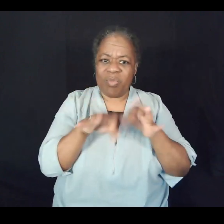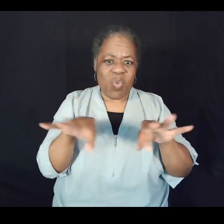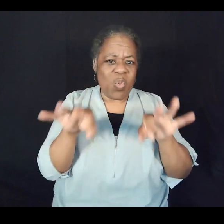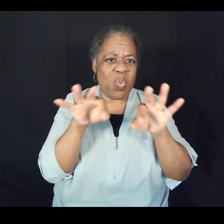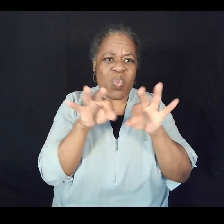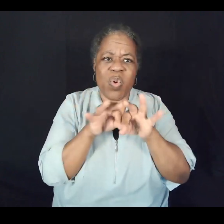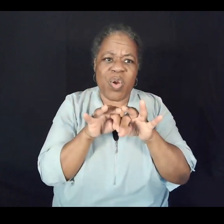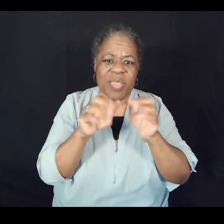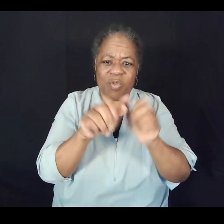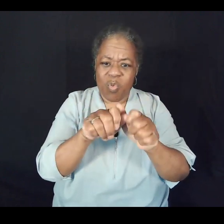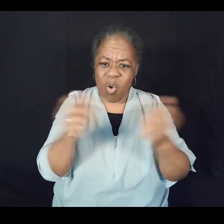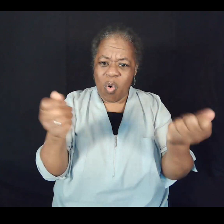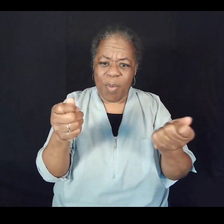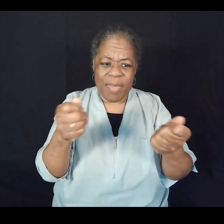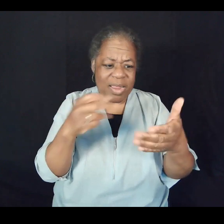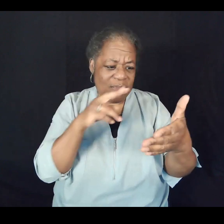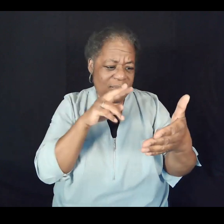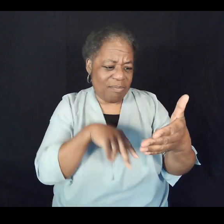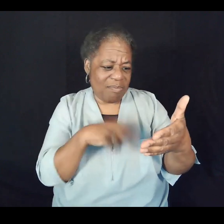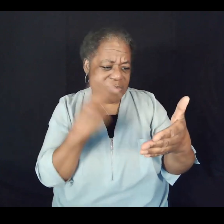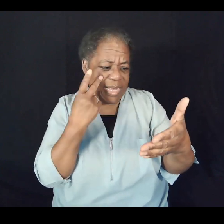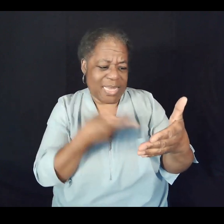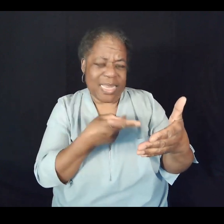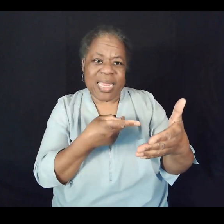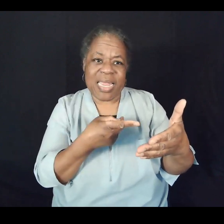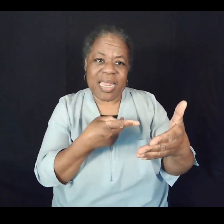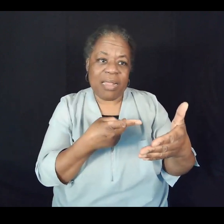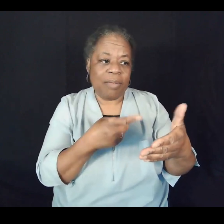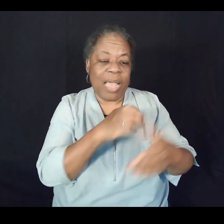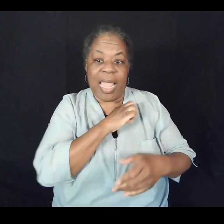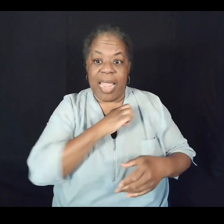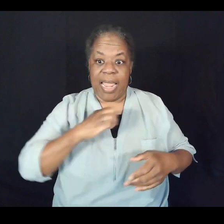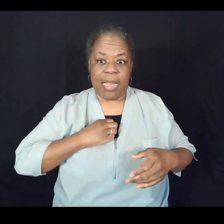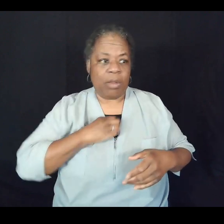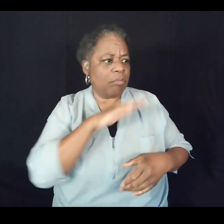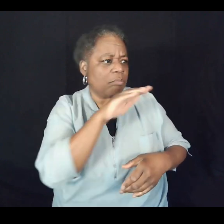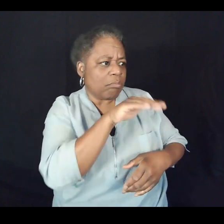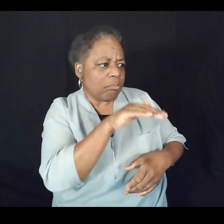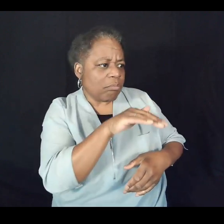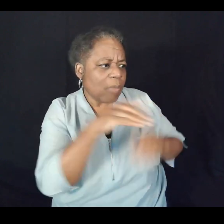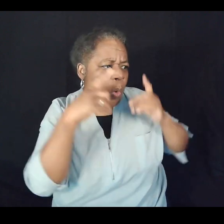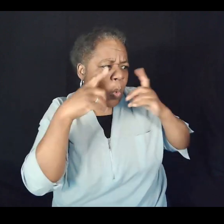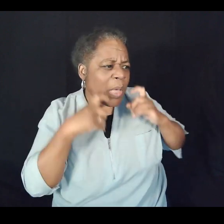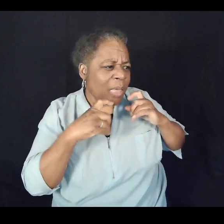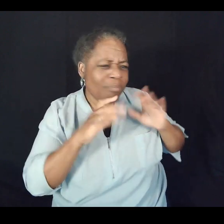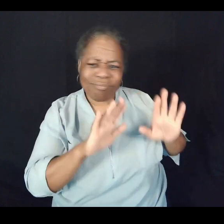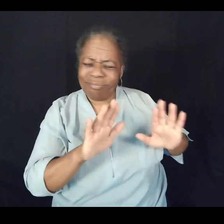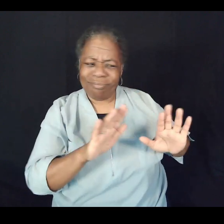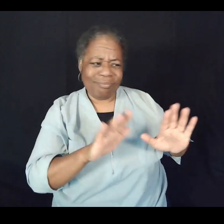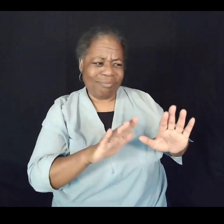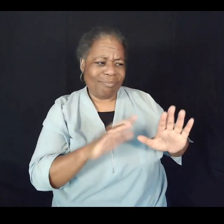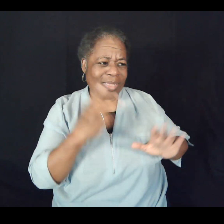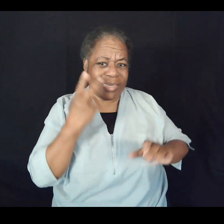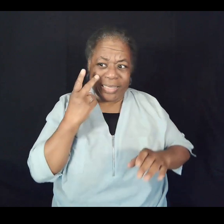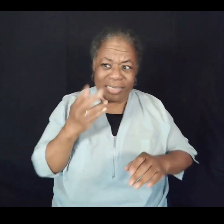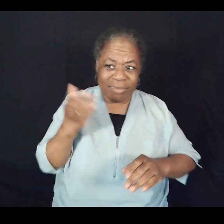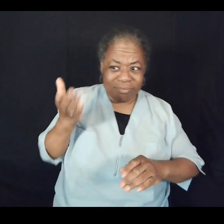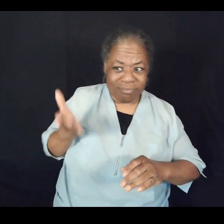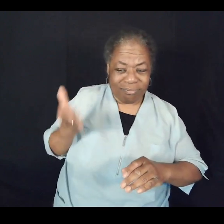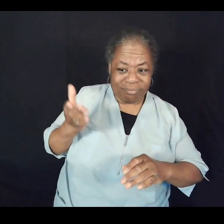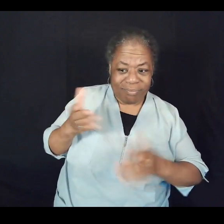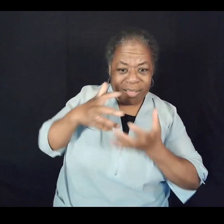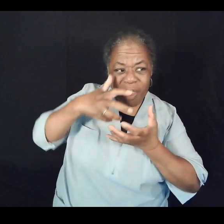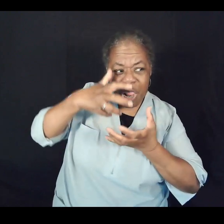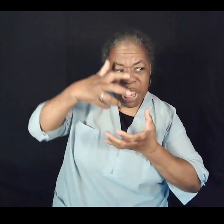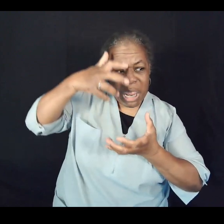look inside. Then one of the elders said to me, 'Do not weep. See, the Lion of the tribe of Judah, the Root of David,